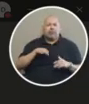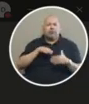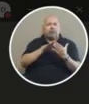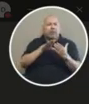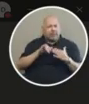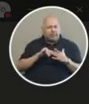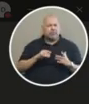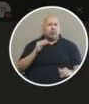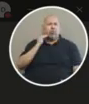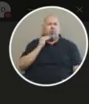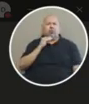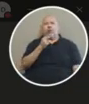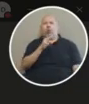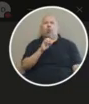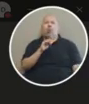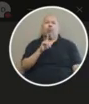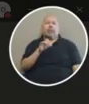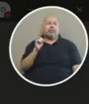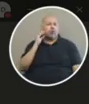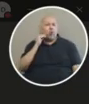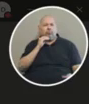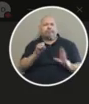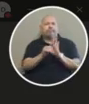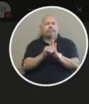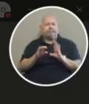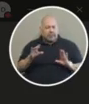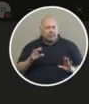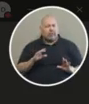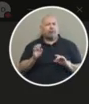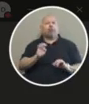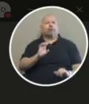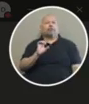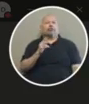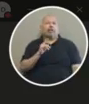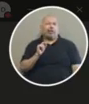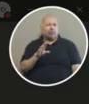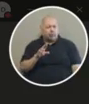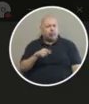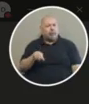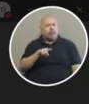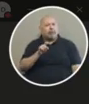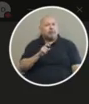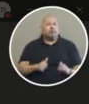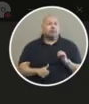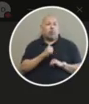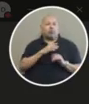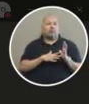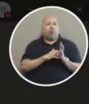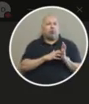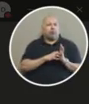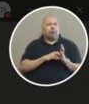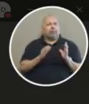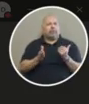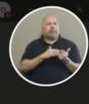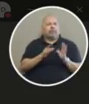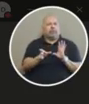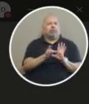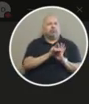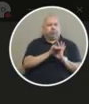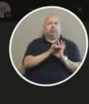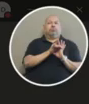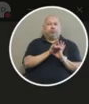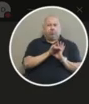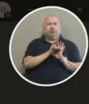address homeless in emergency shelter conditions, because those are the folks that are the most vulnerable right now to